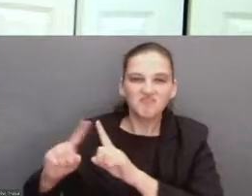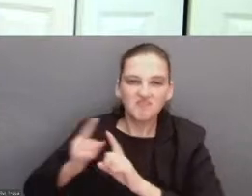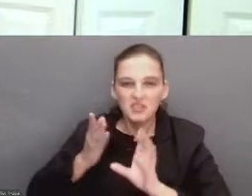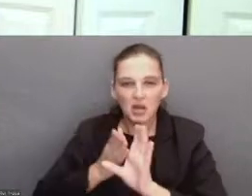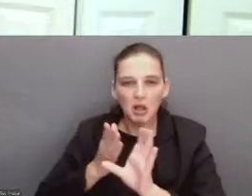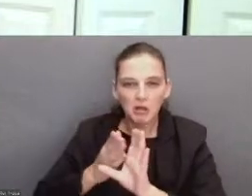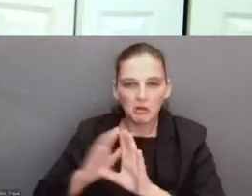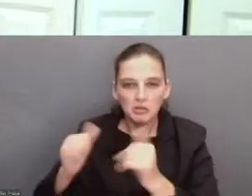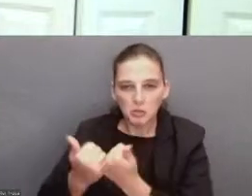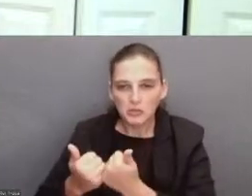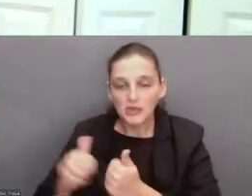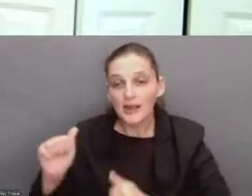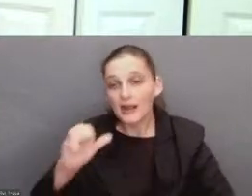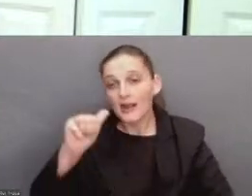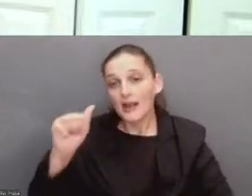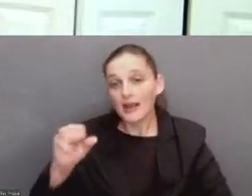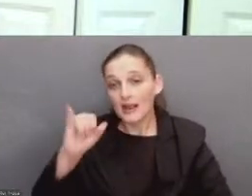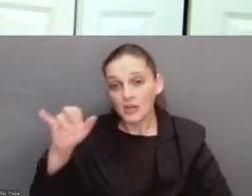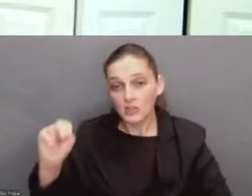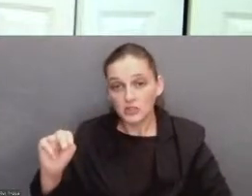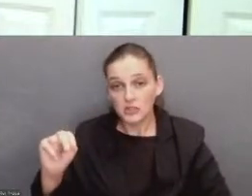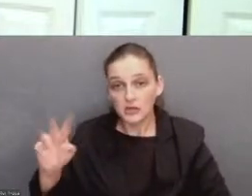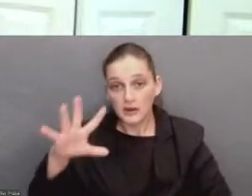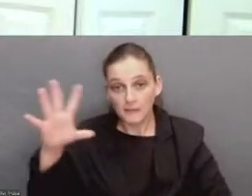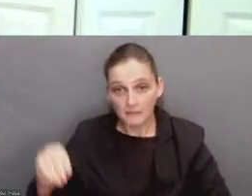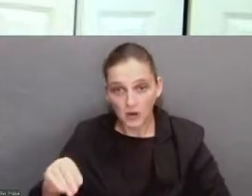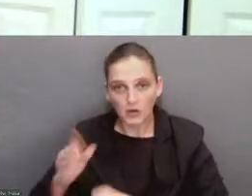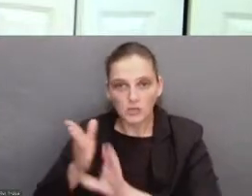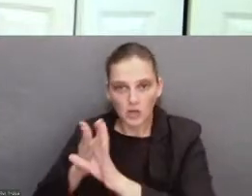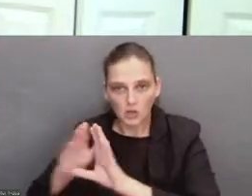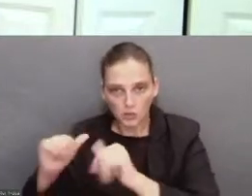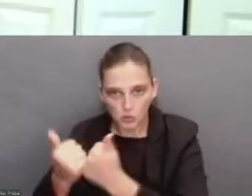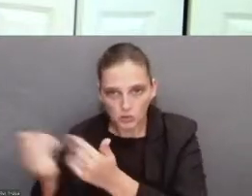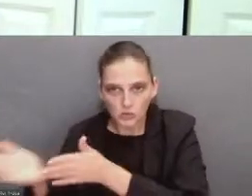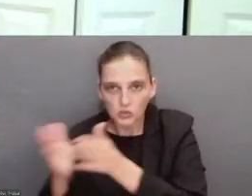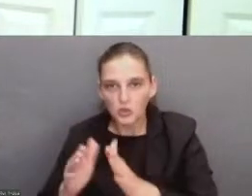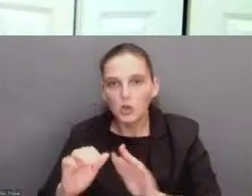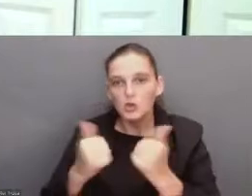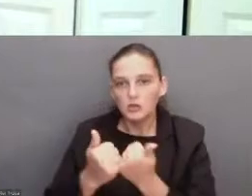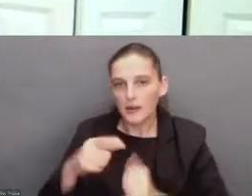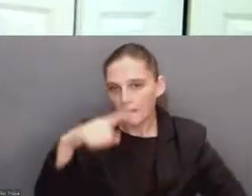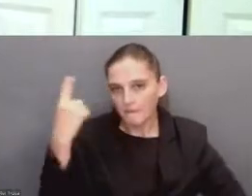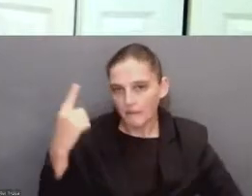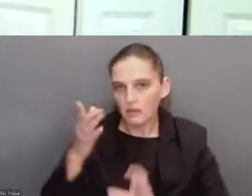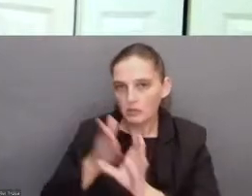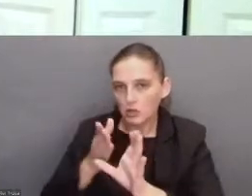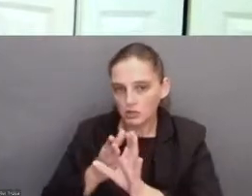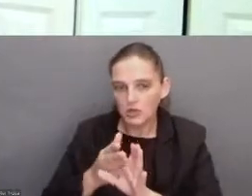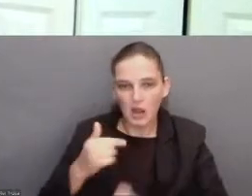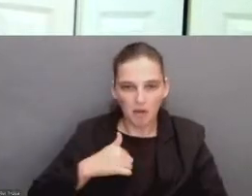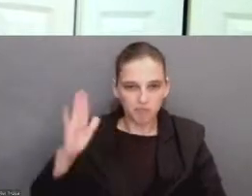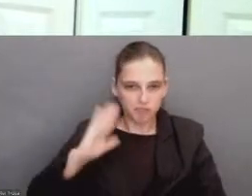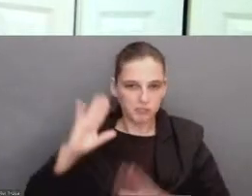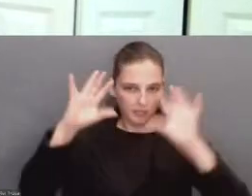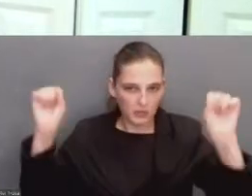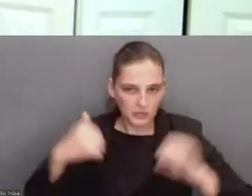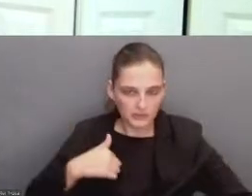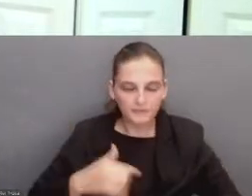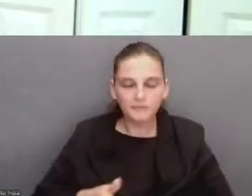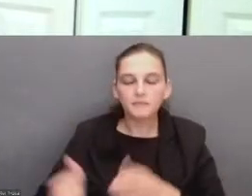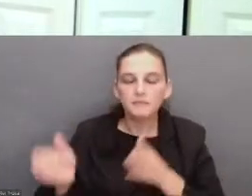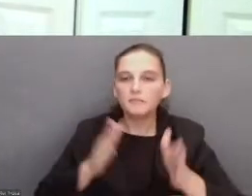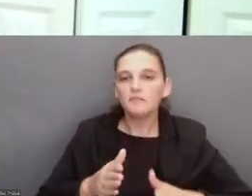including the Asian American Psychological Association, the Association of Black Psychologists, of which I'm a past president, the National